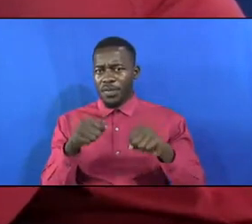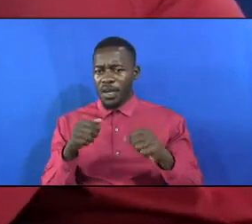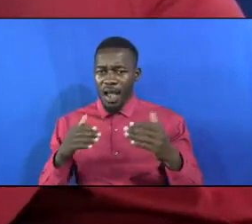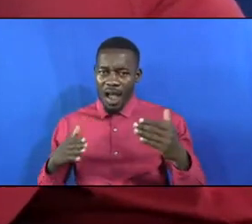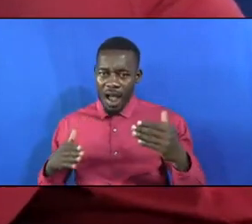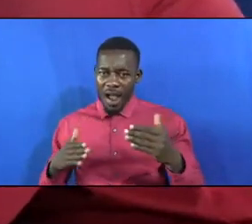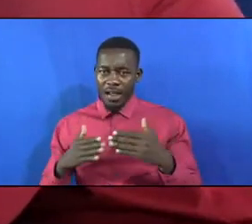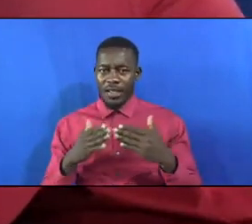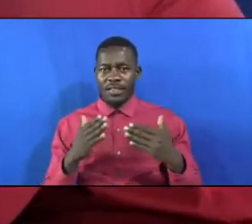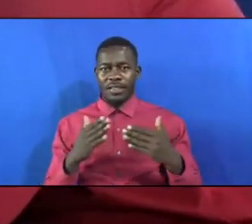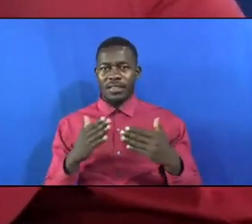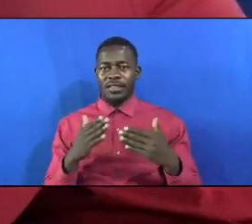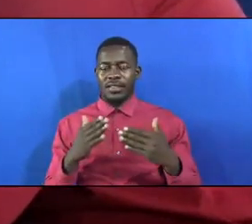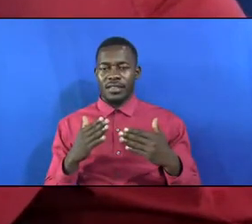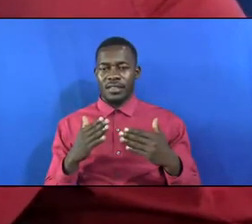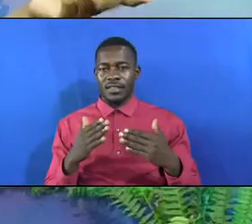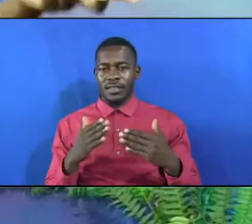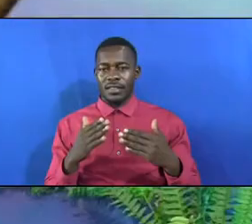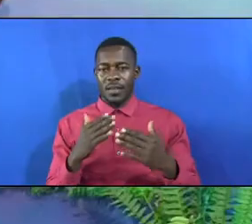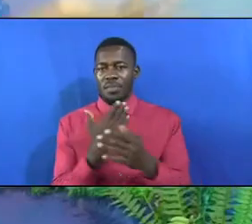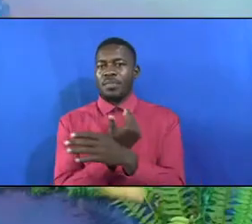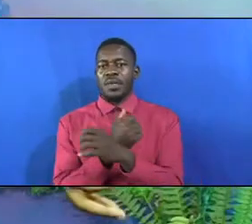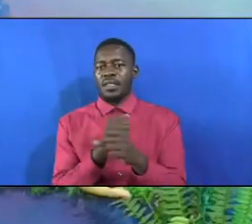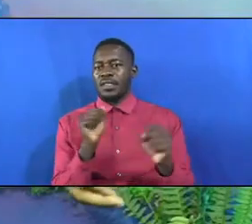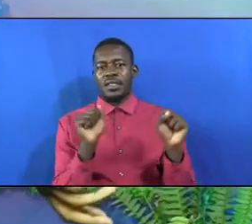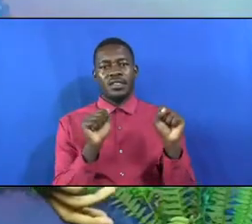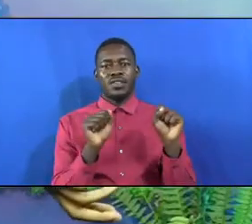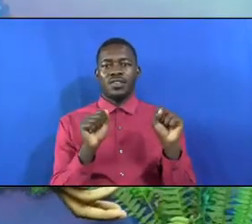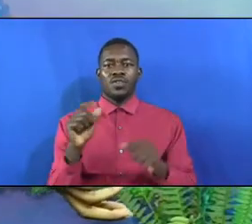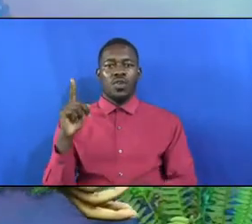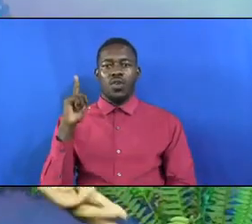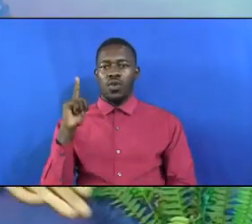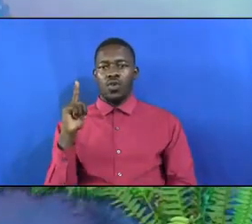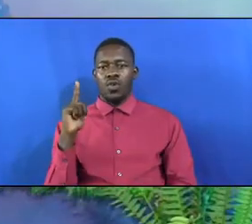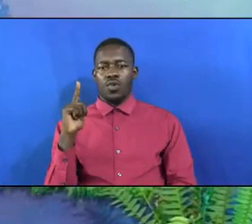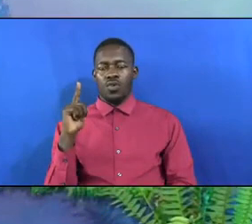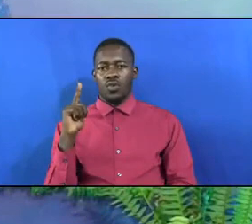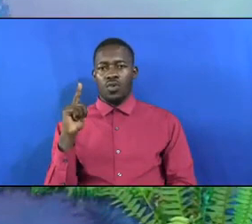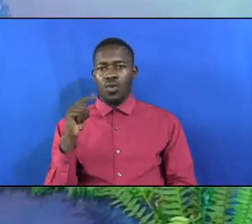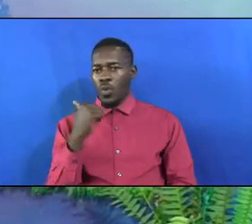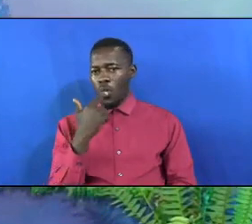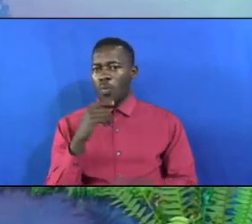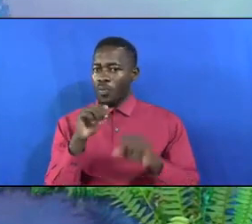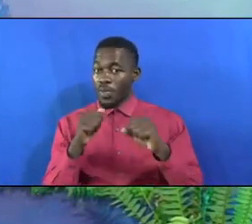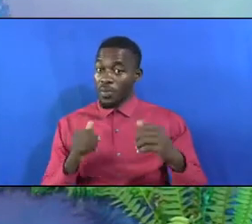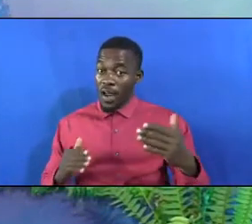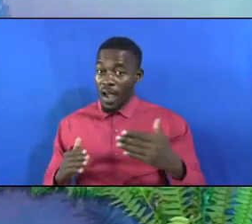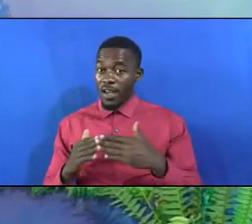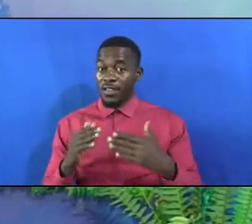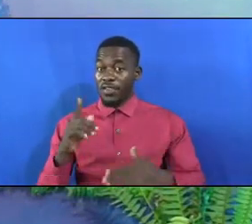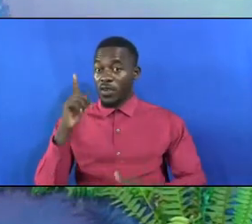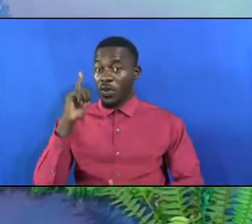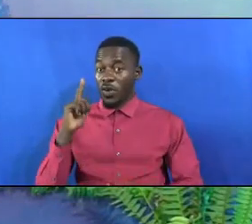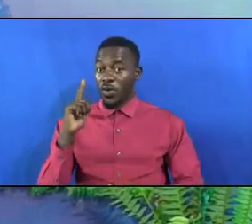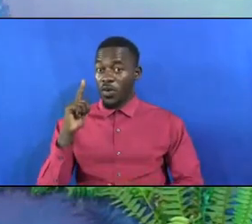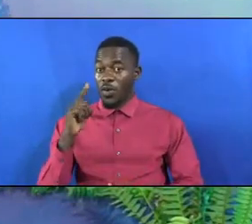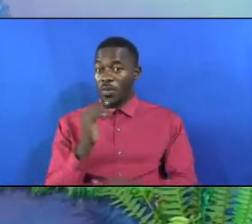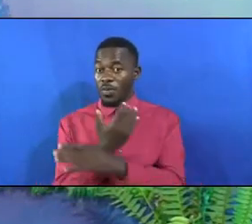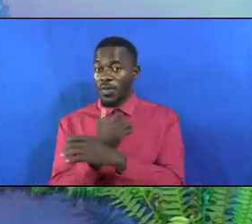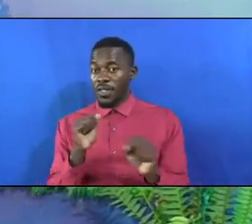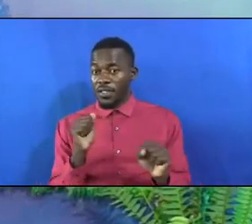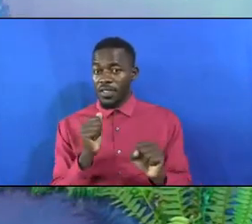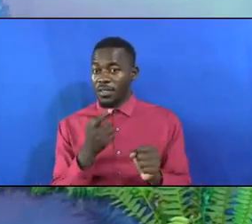against the decree of a president, leave alone the king. I mean, in Kenya, we've not